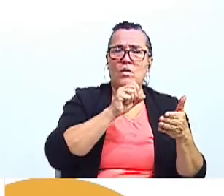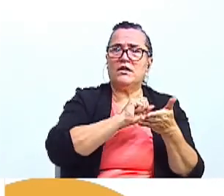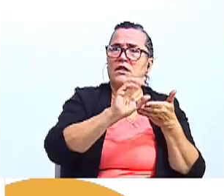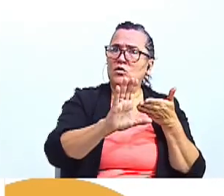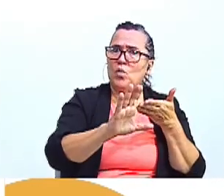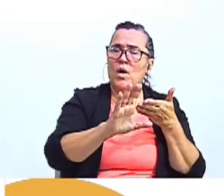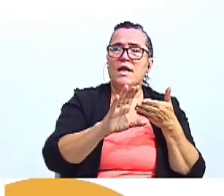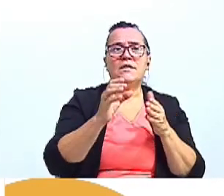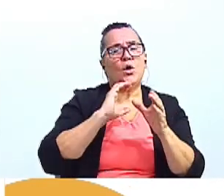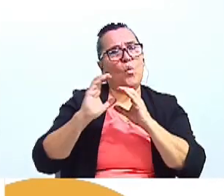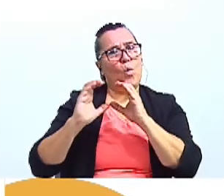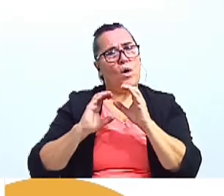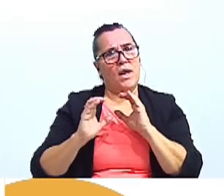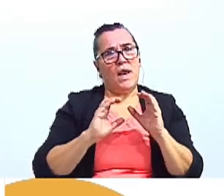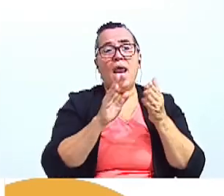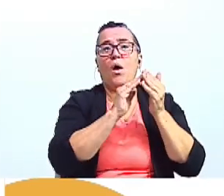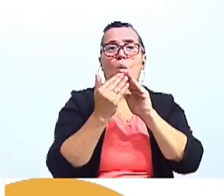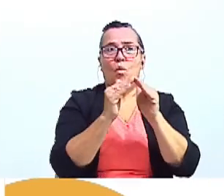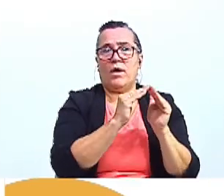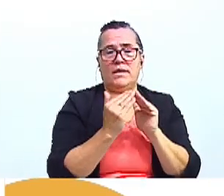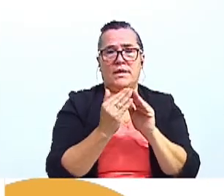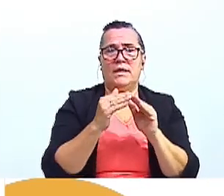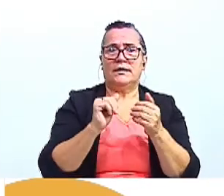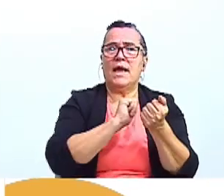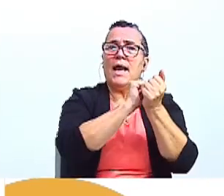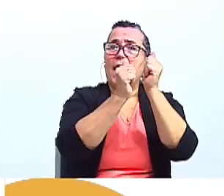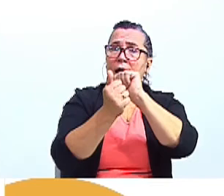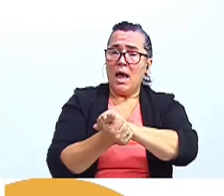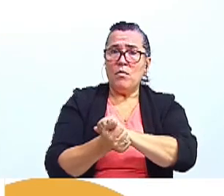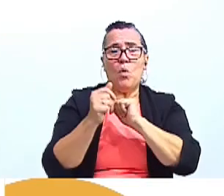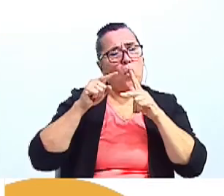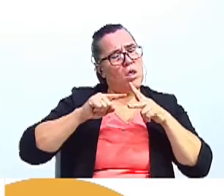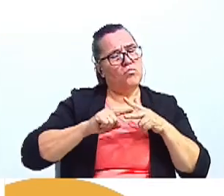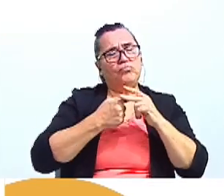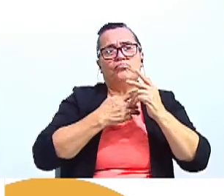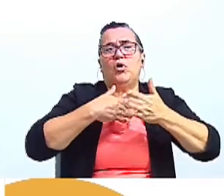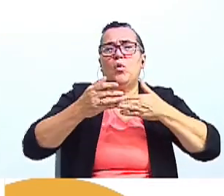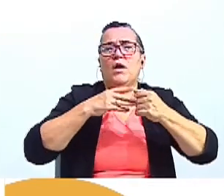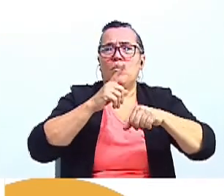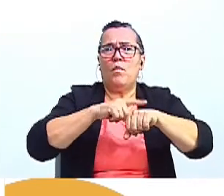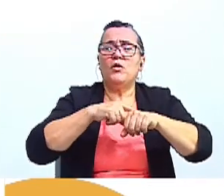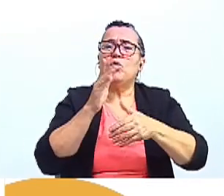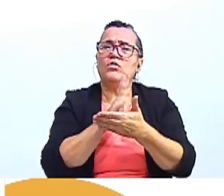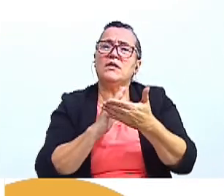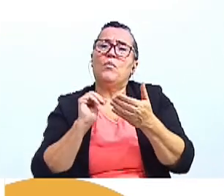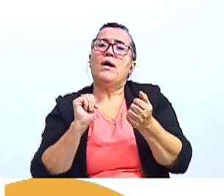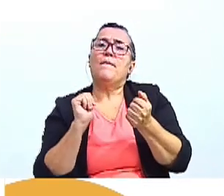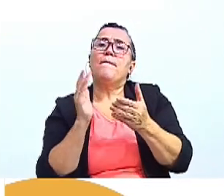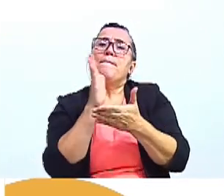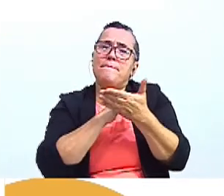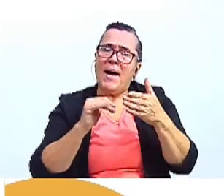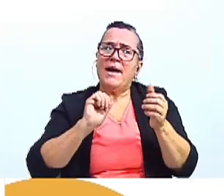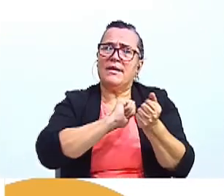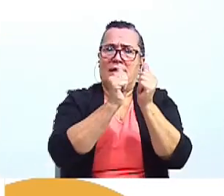and communities. The change can start at any moment and you can be part of the change.